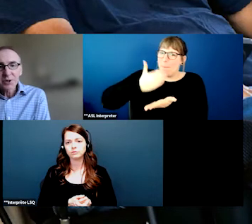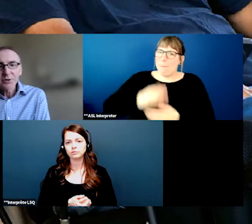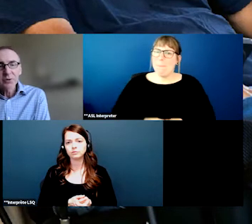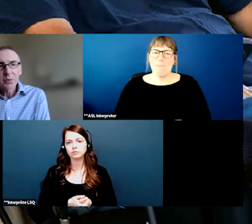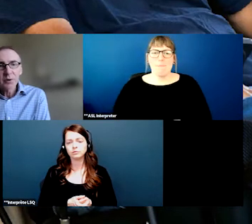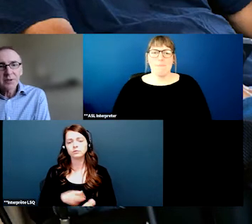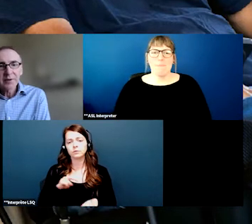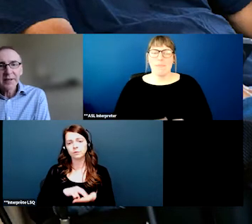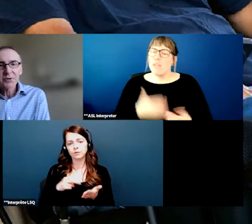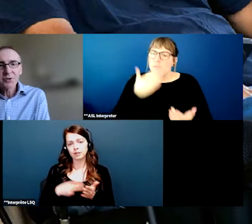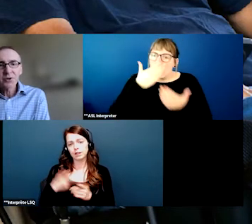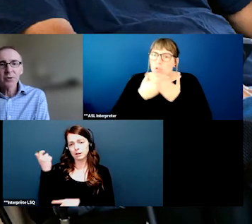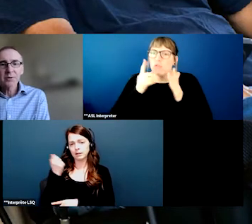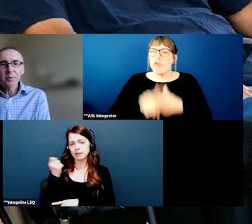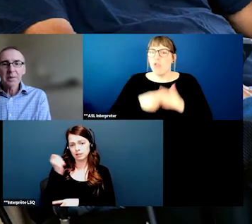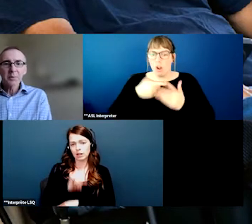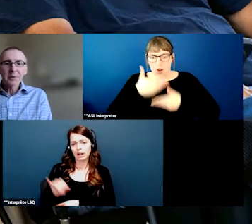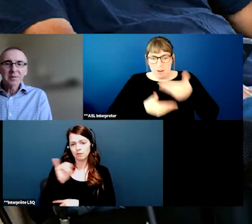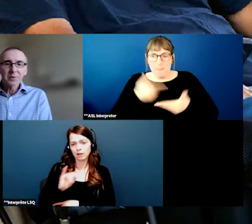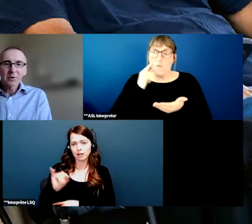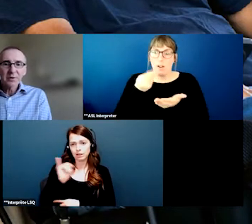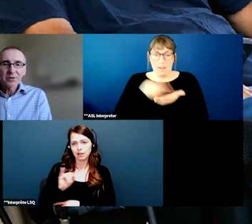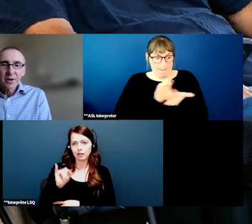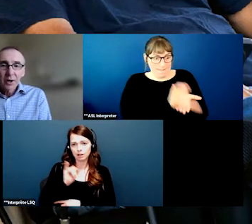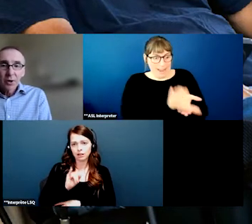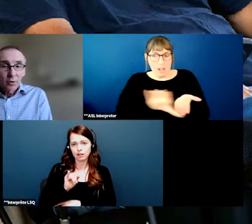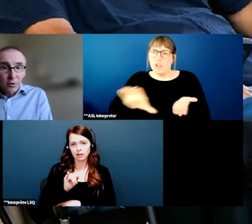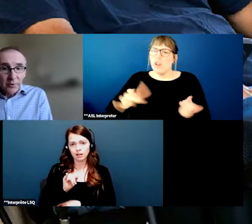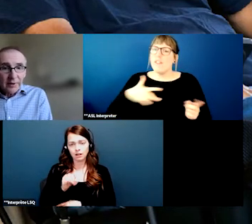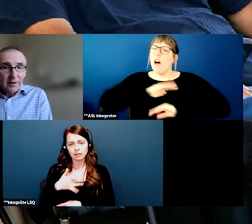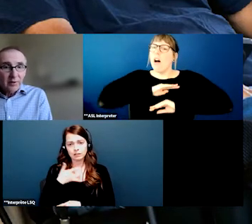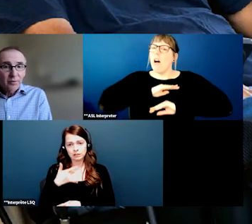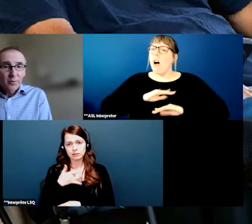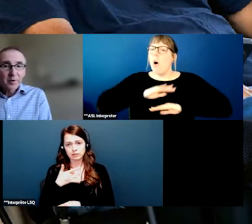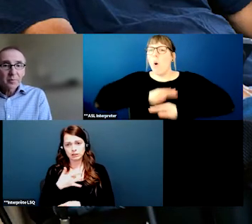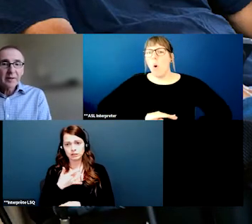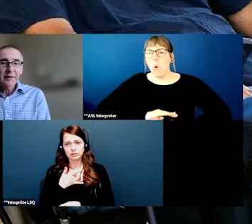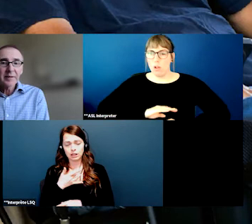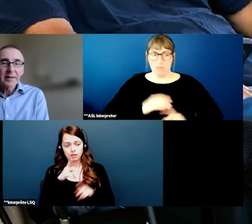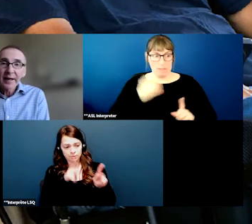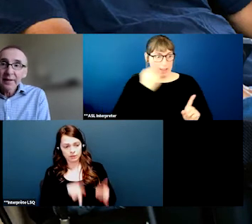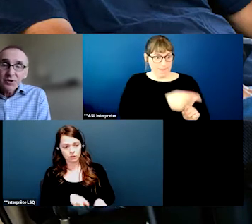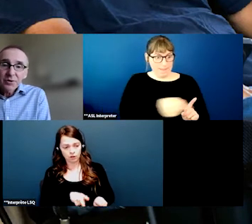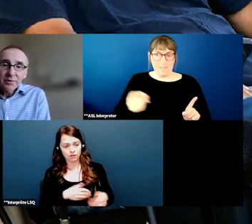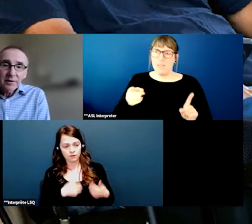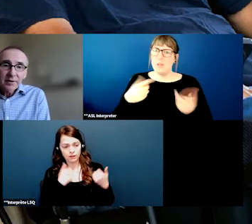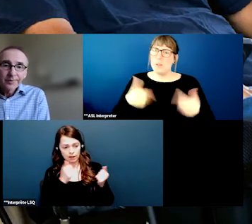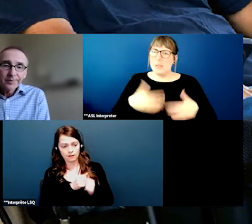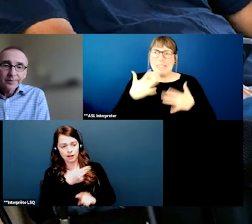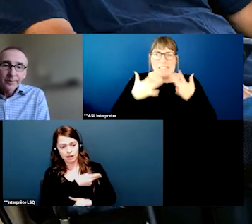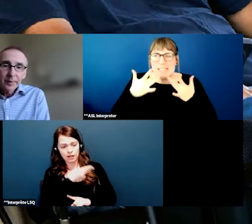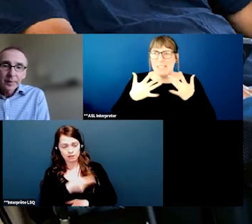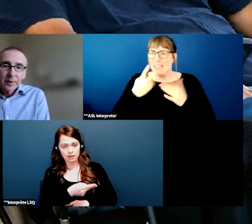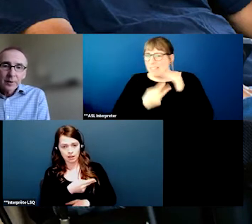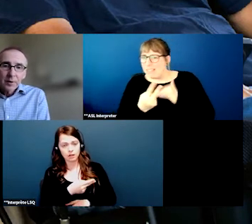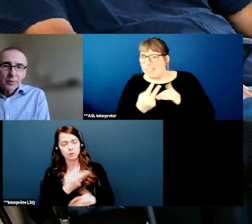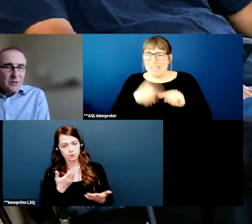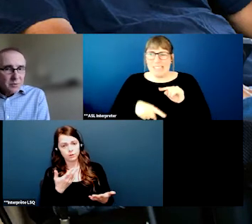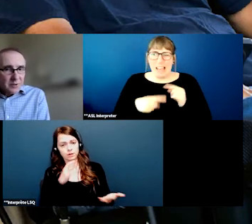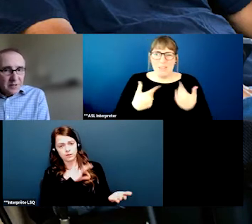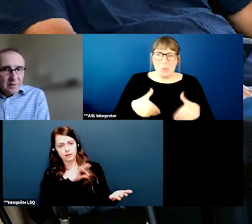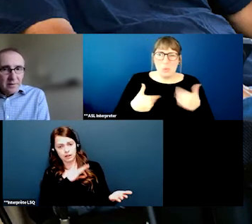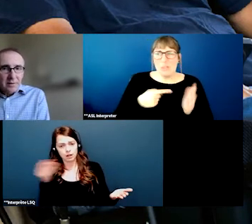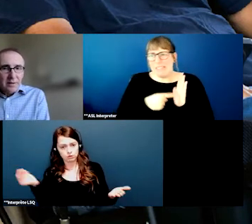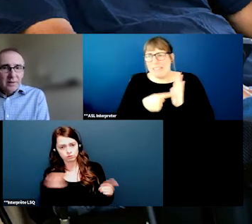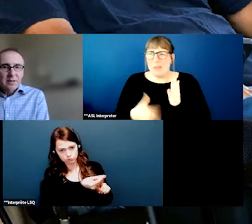right direction towards financial security for people with disabilities who currently live with precarity and uncertainty. For